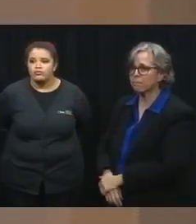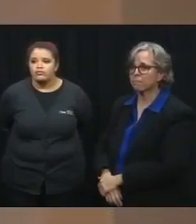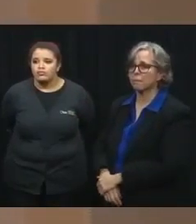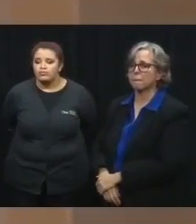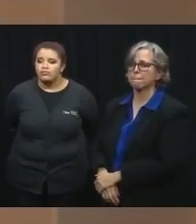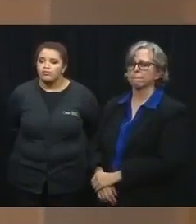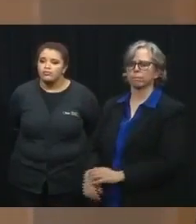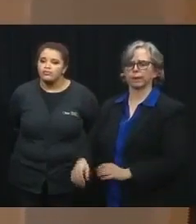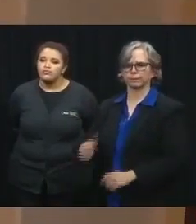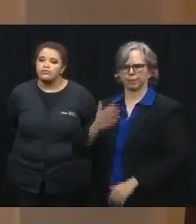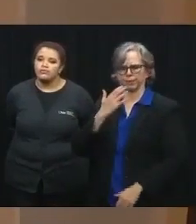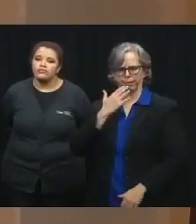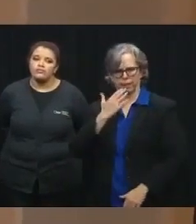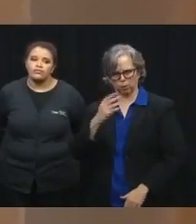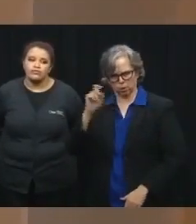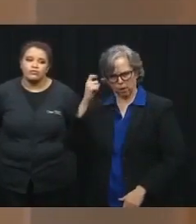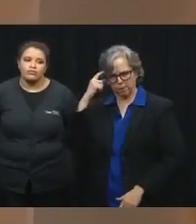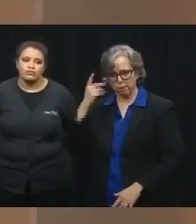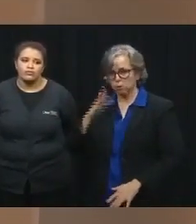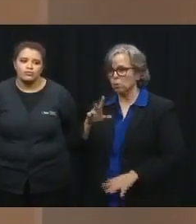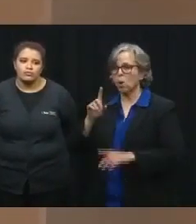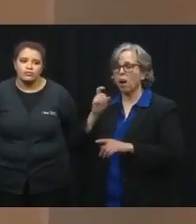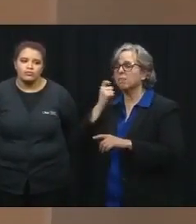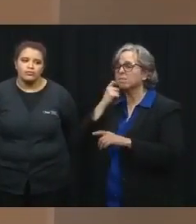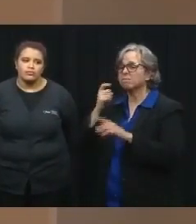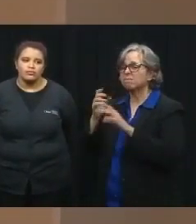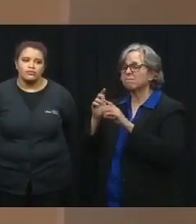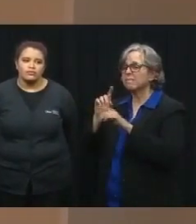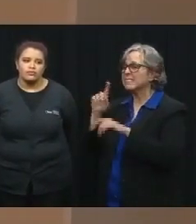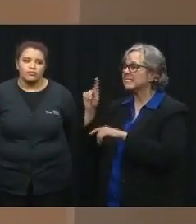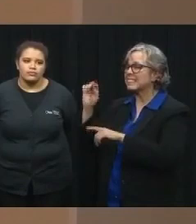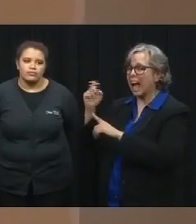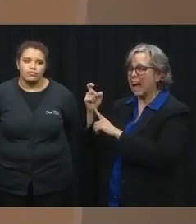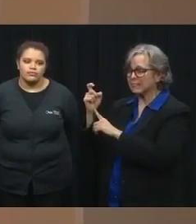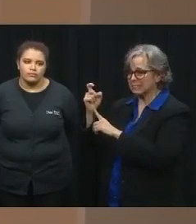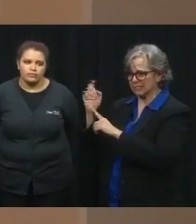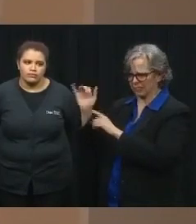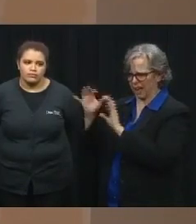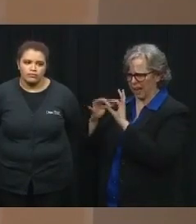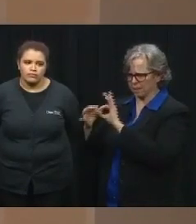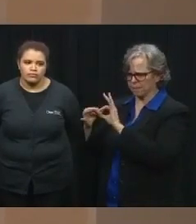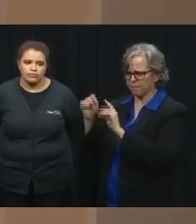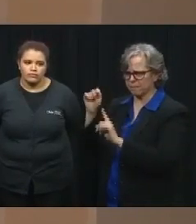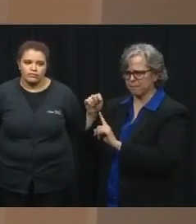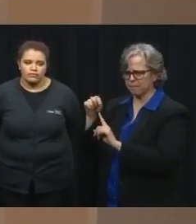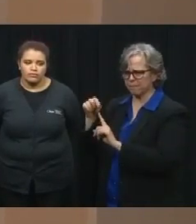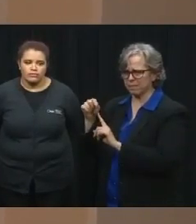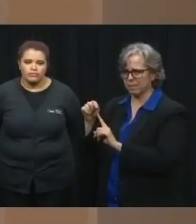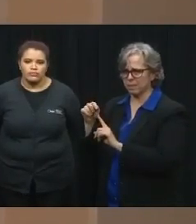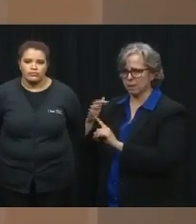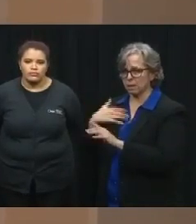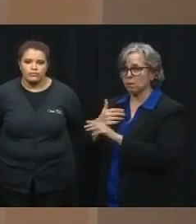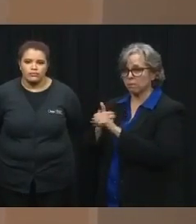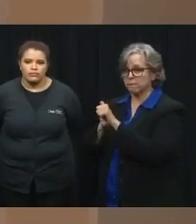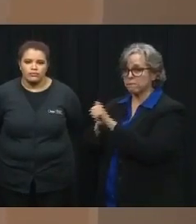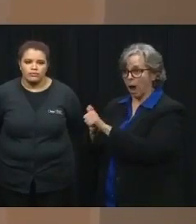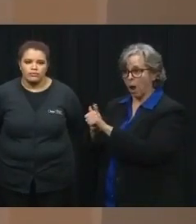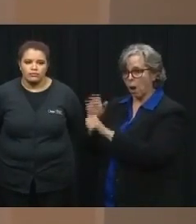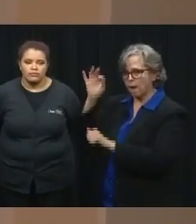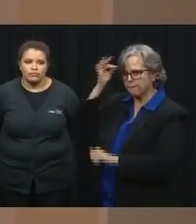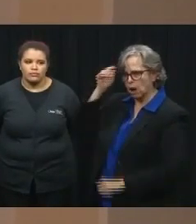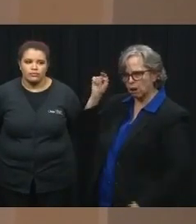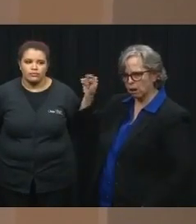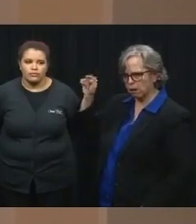your question, first of all, on taxes, that will be the conformity to what's happening at the federal level will be one of the things that we ask